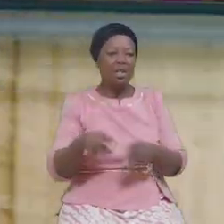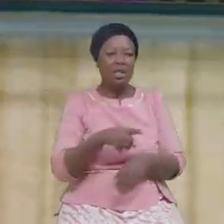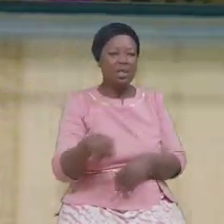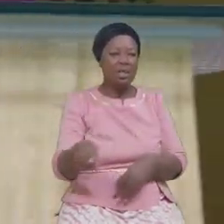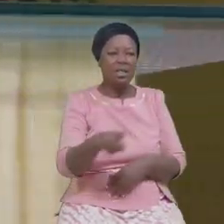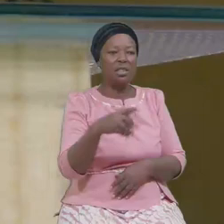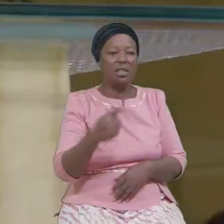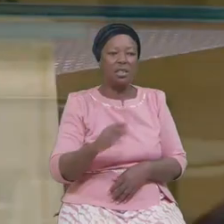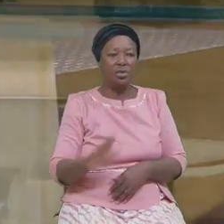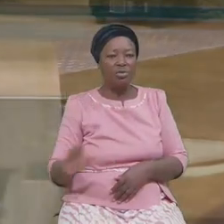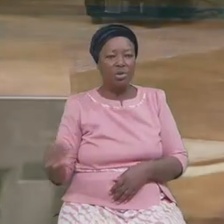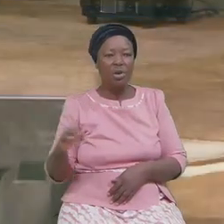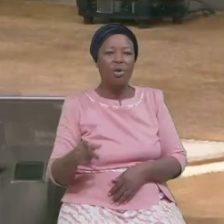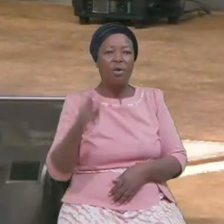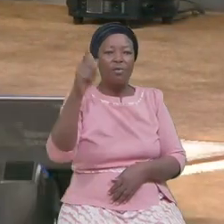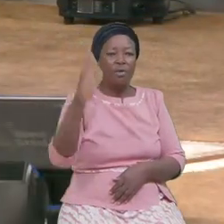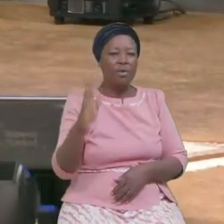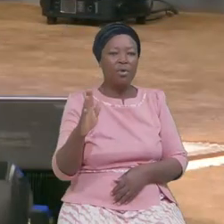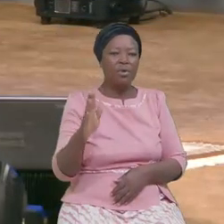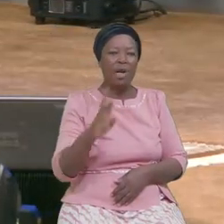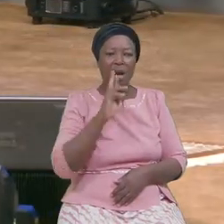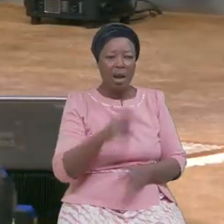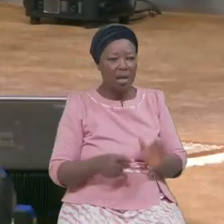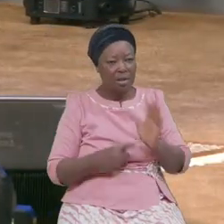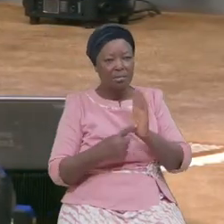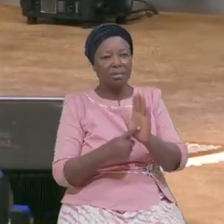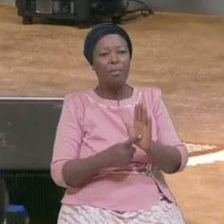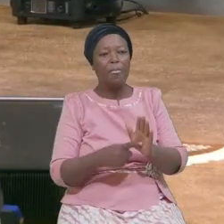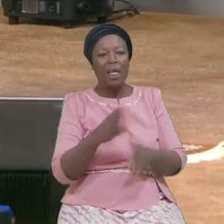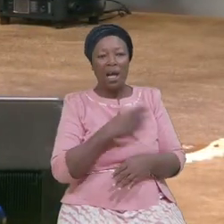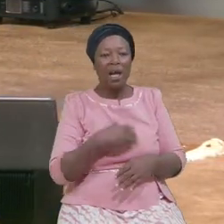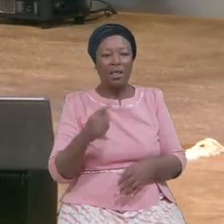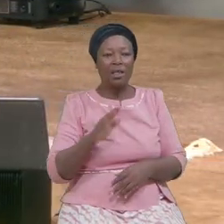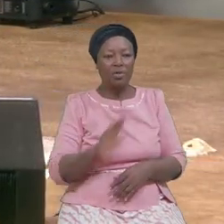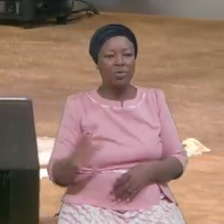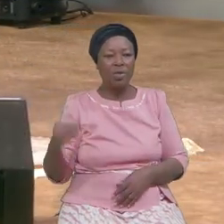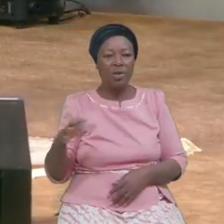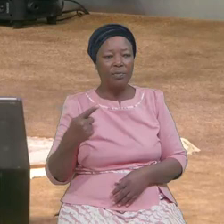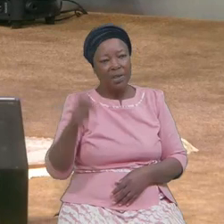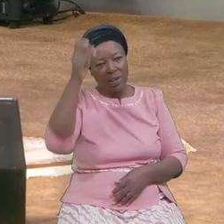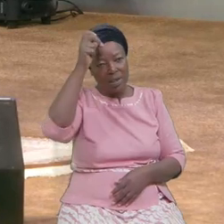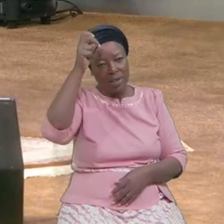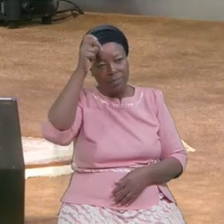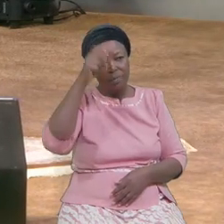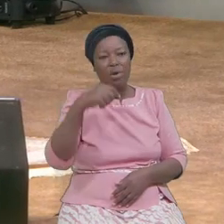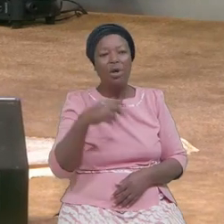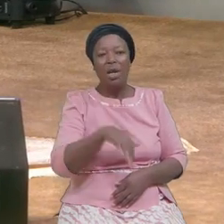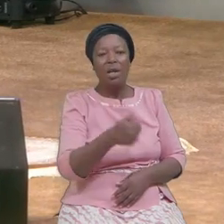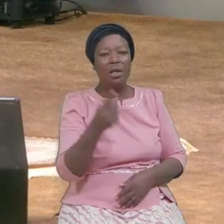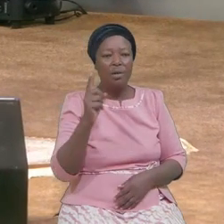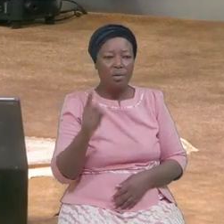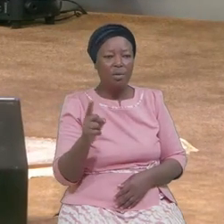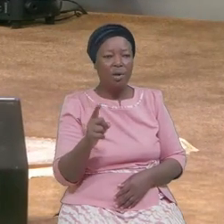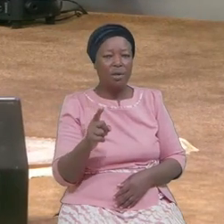the children of God are manifest, and the children of the devil.